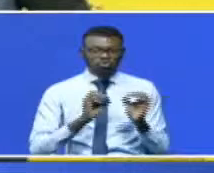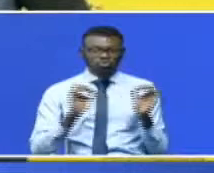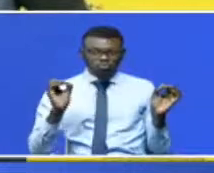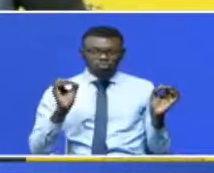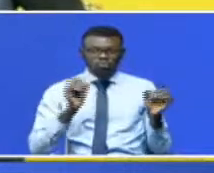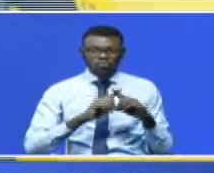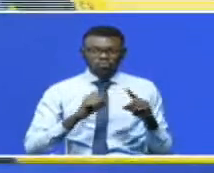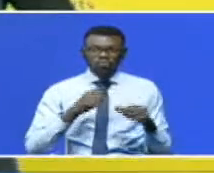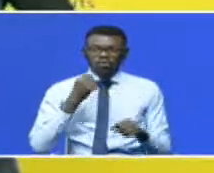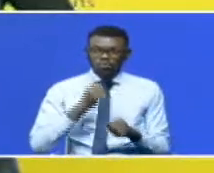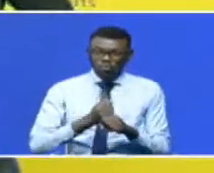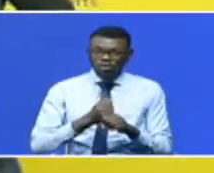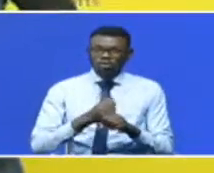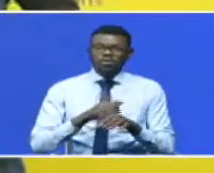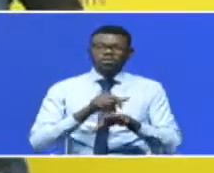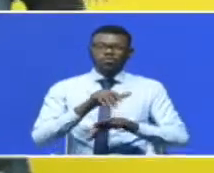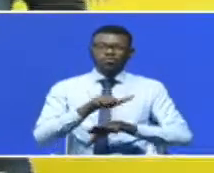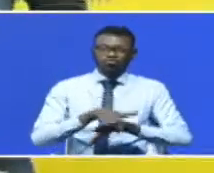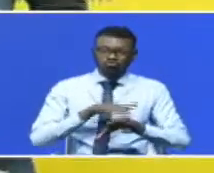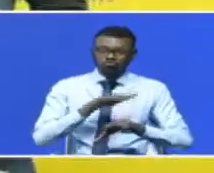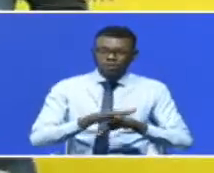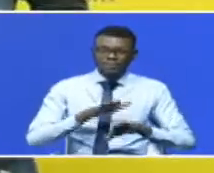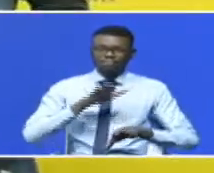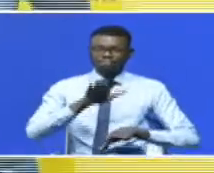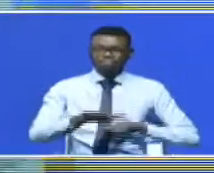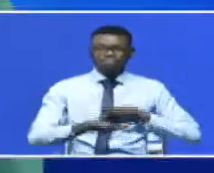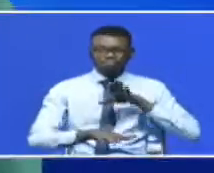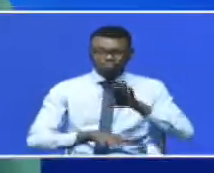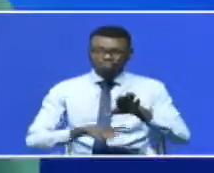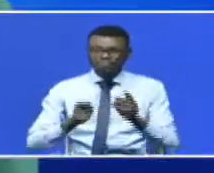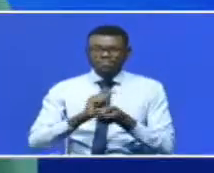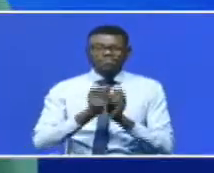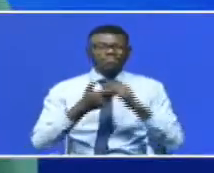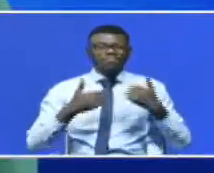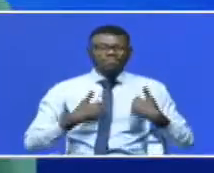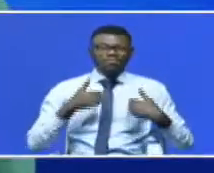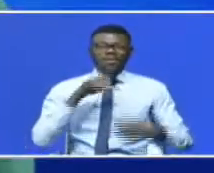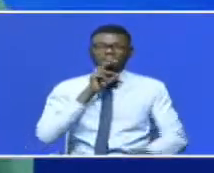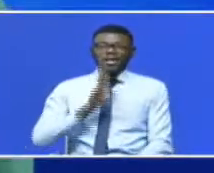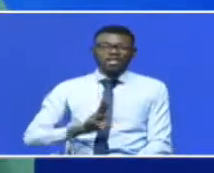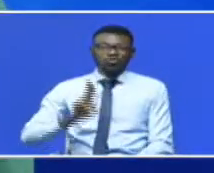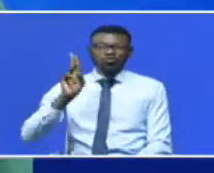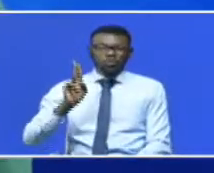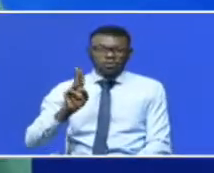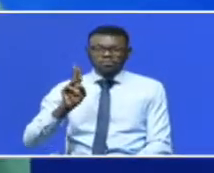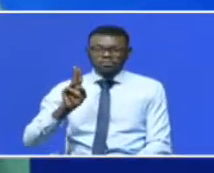it slowly and step by step, we can see changes. Manchester United could welcome back four players.